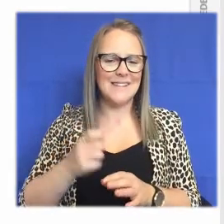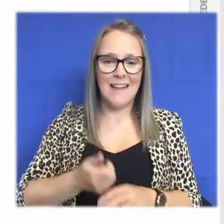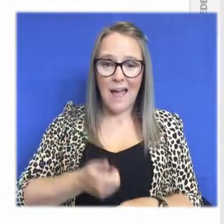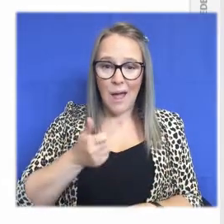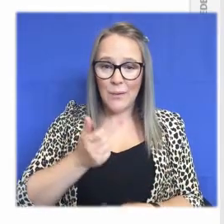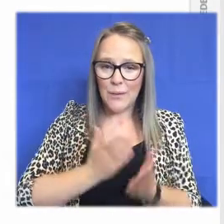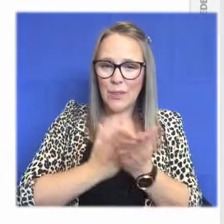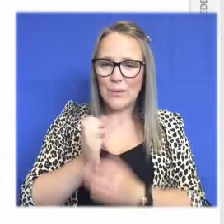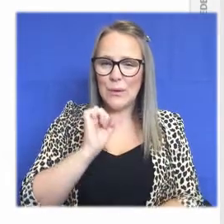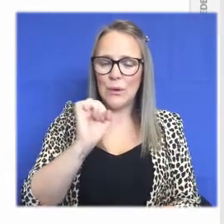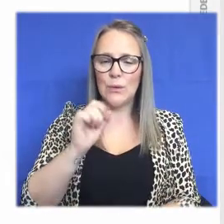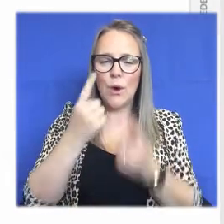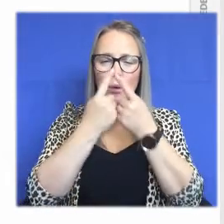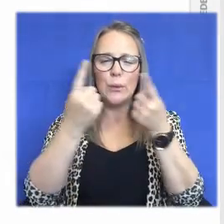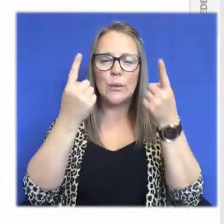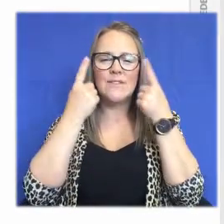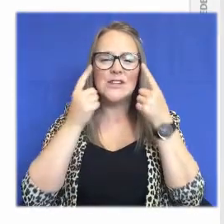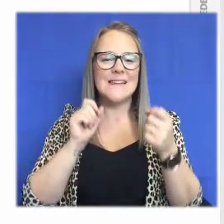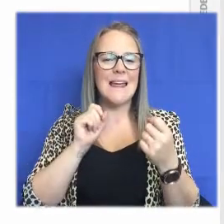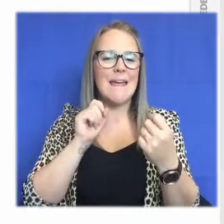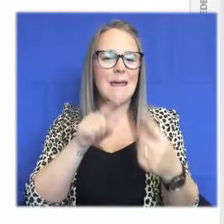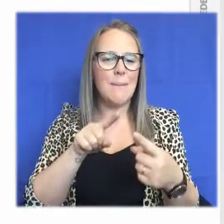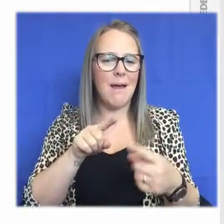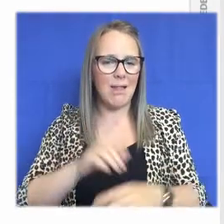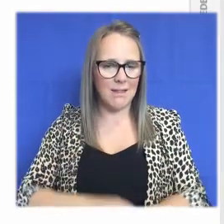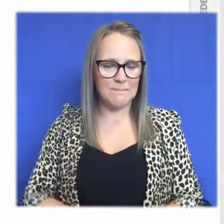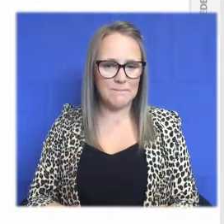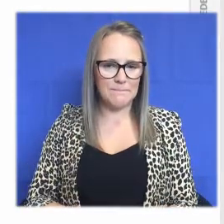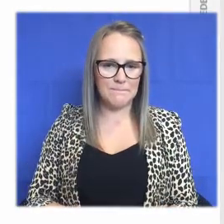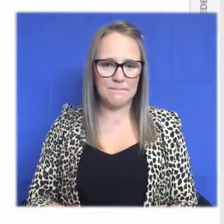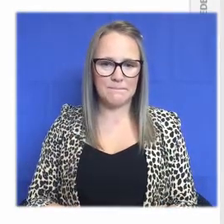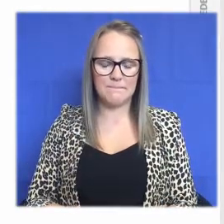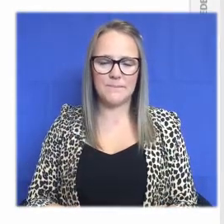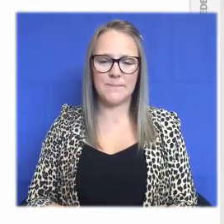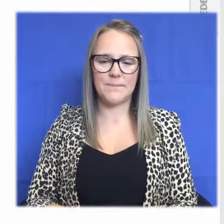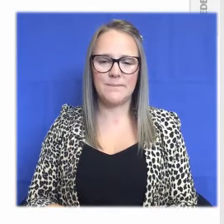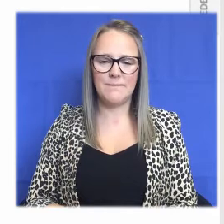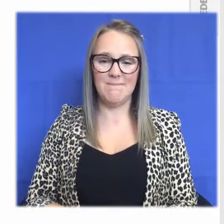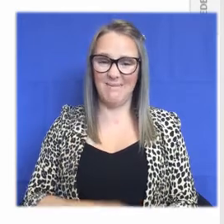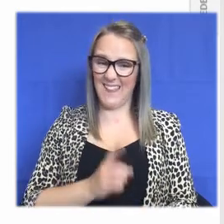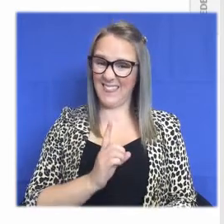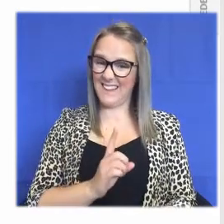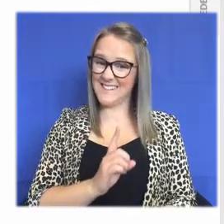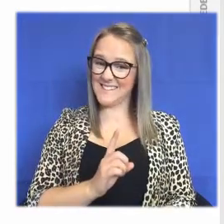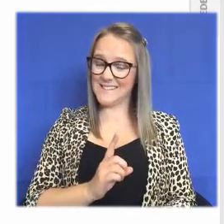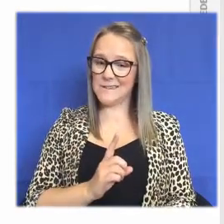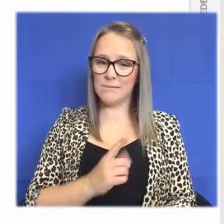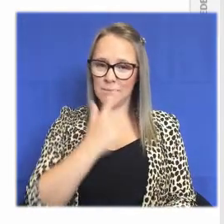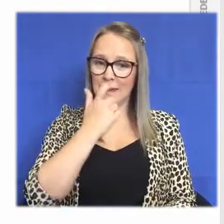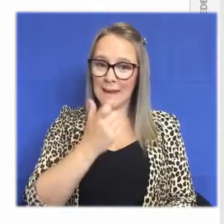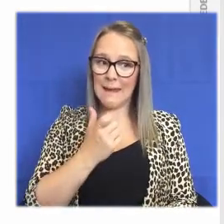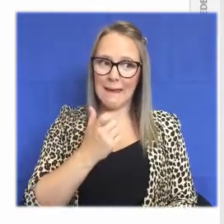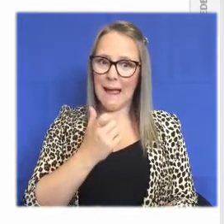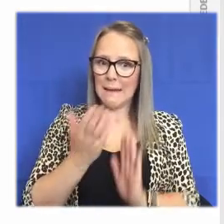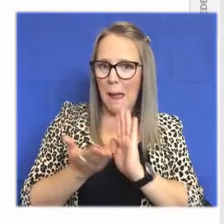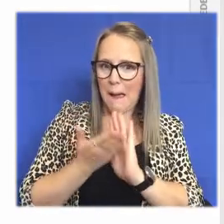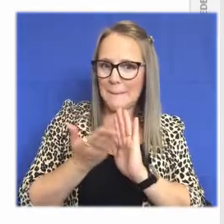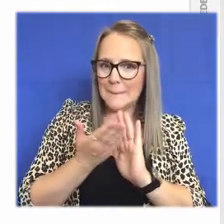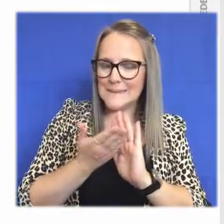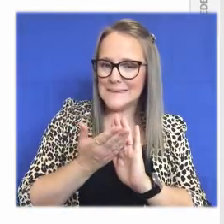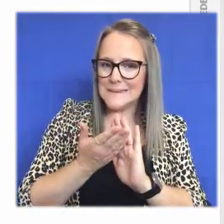you'll be using your university email address. And that's it. You can actually get the most